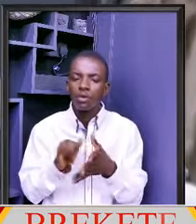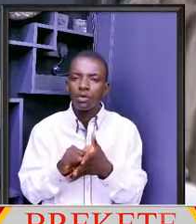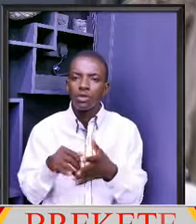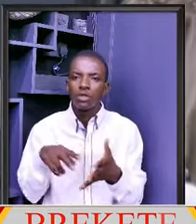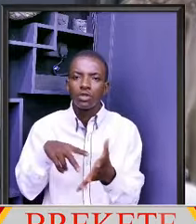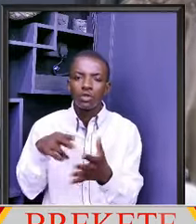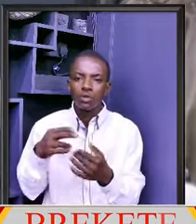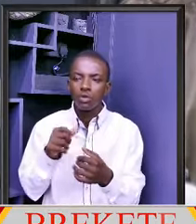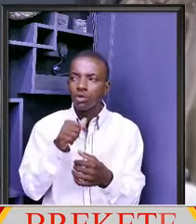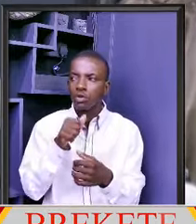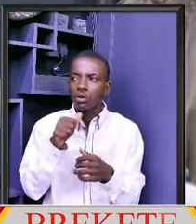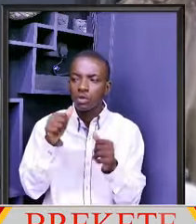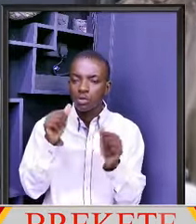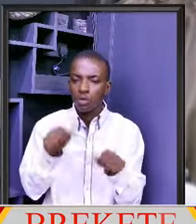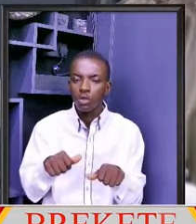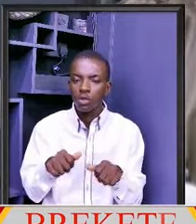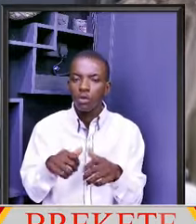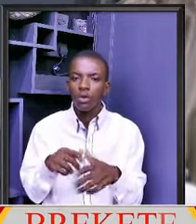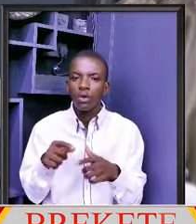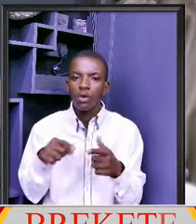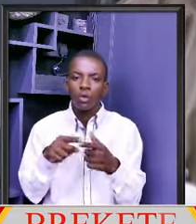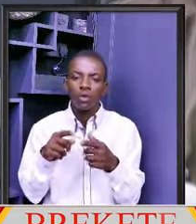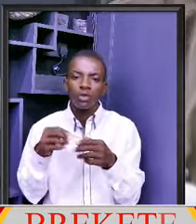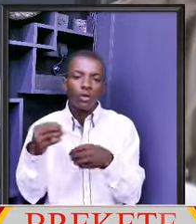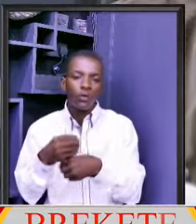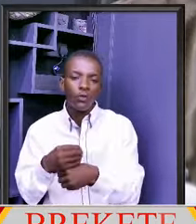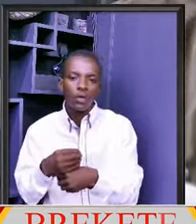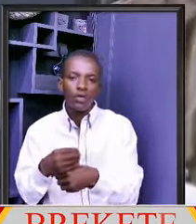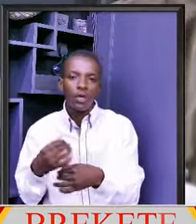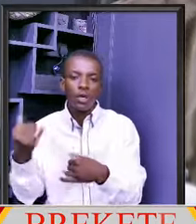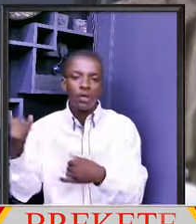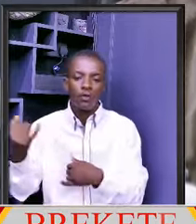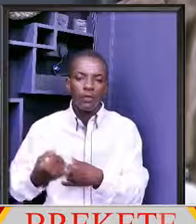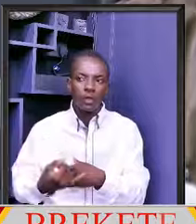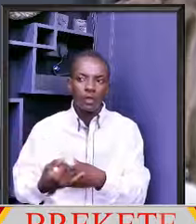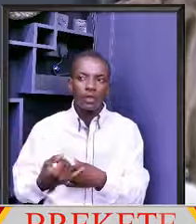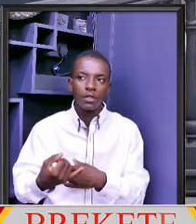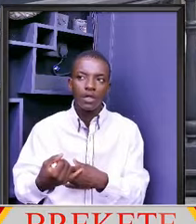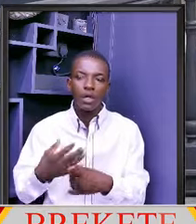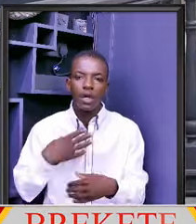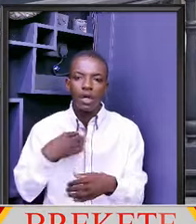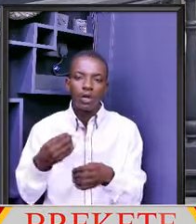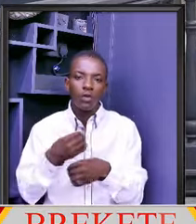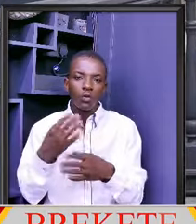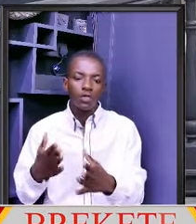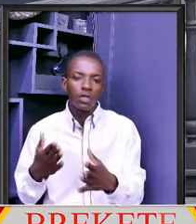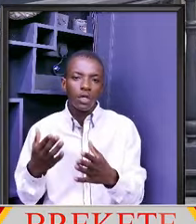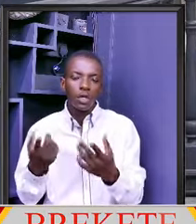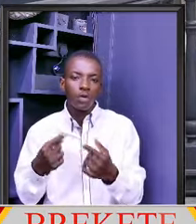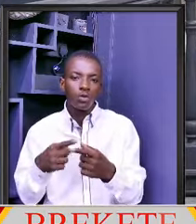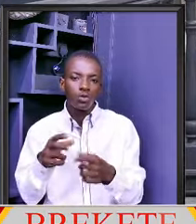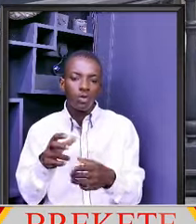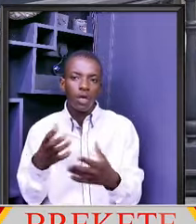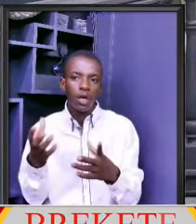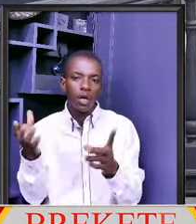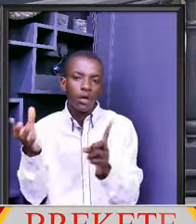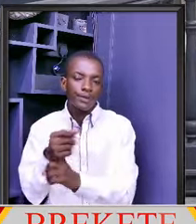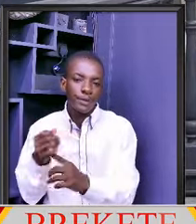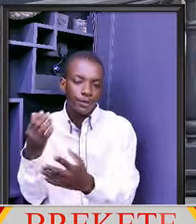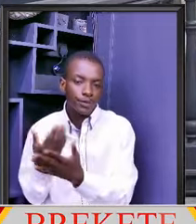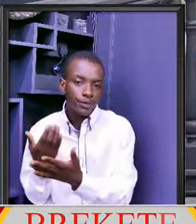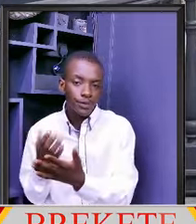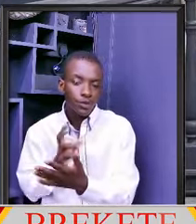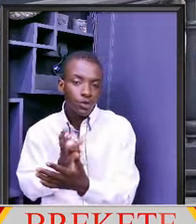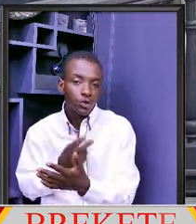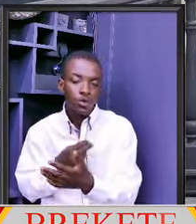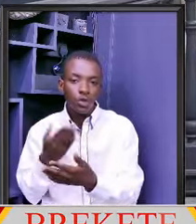their ground and said, it's possible. We went to the office, we were invited, and the officer came to arrest us. Some